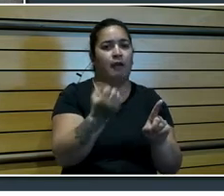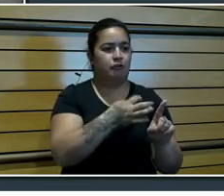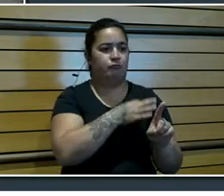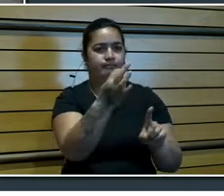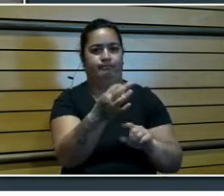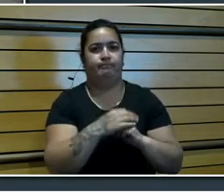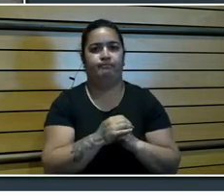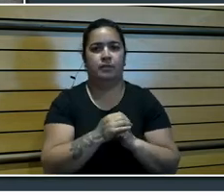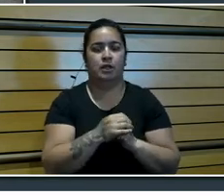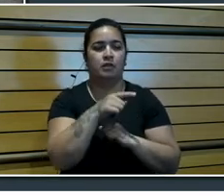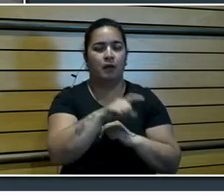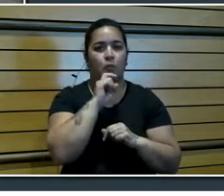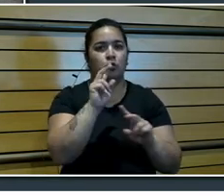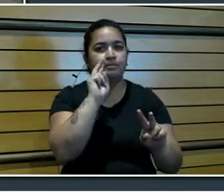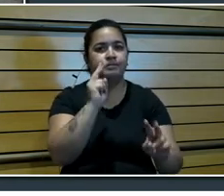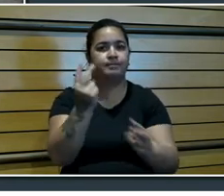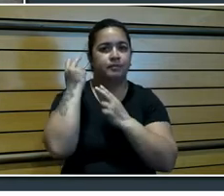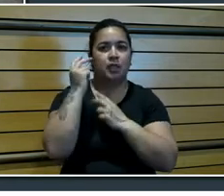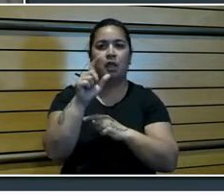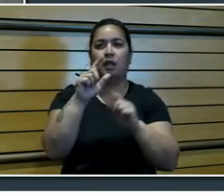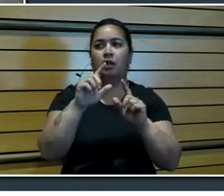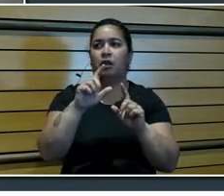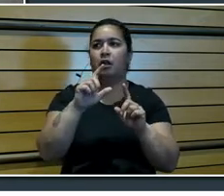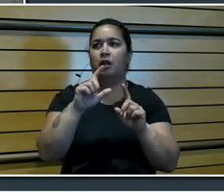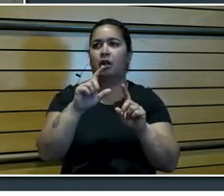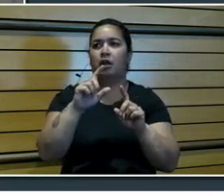reflect our constitutional status under Te Tiriti o Waitangi.